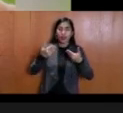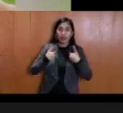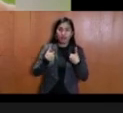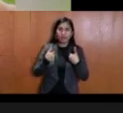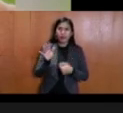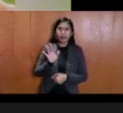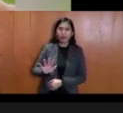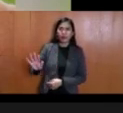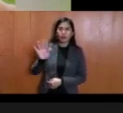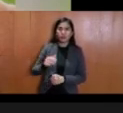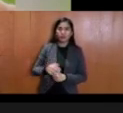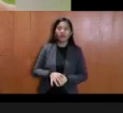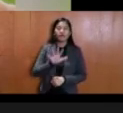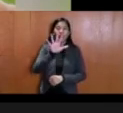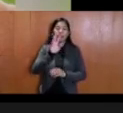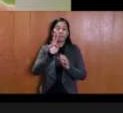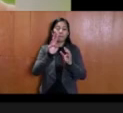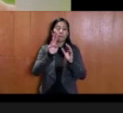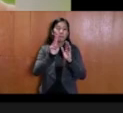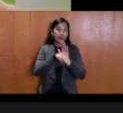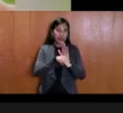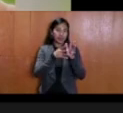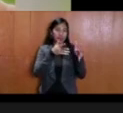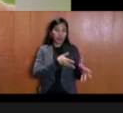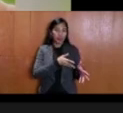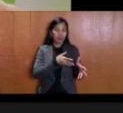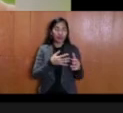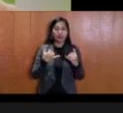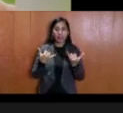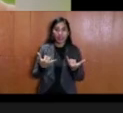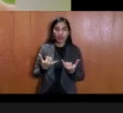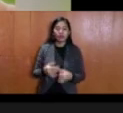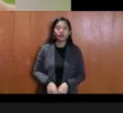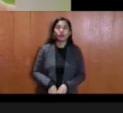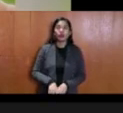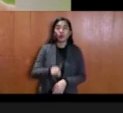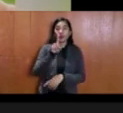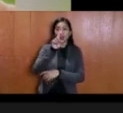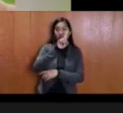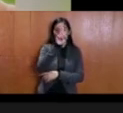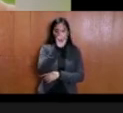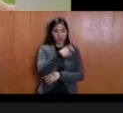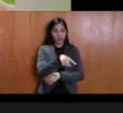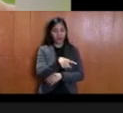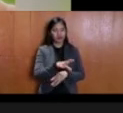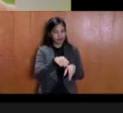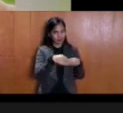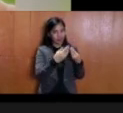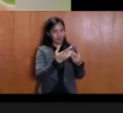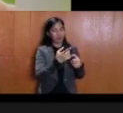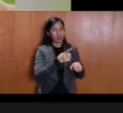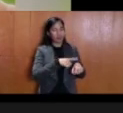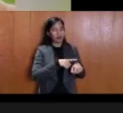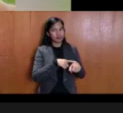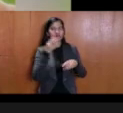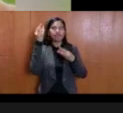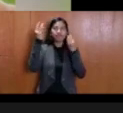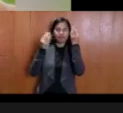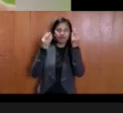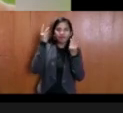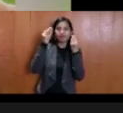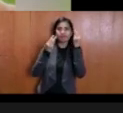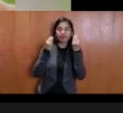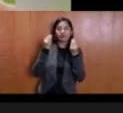about 5 more minutes left. So I'm going to throw one more question here, then give you some time to maybe think of your